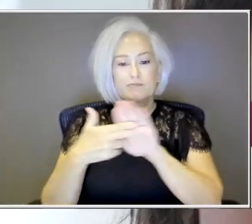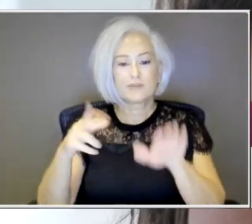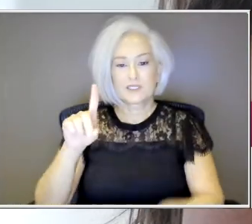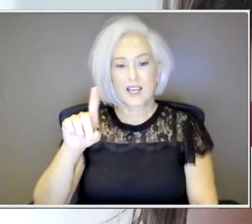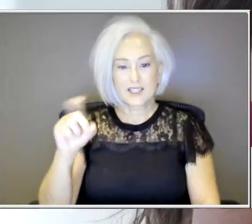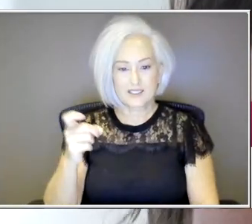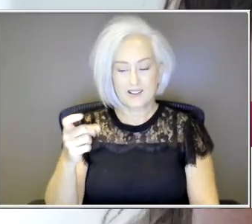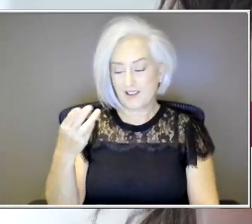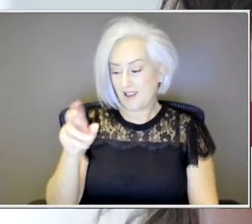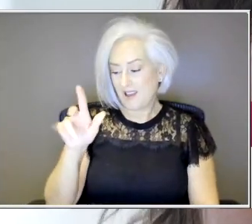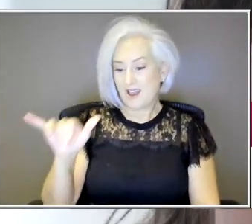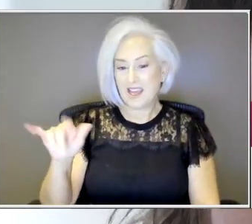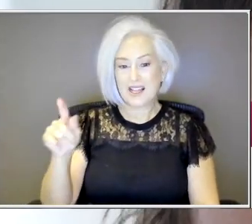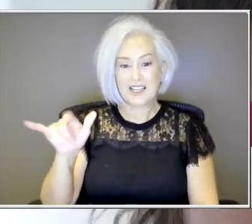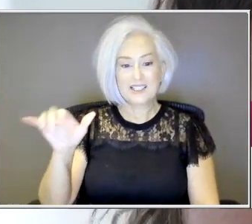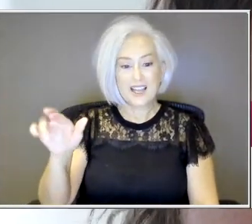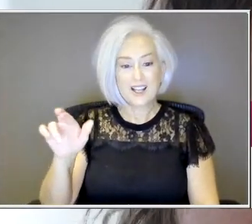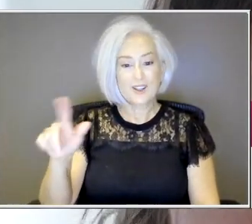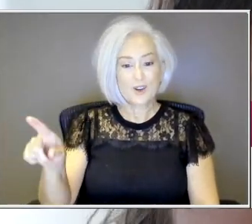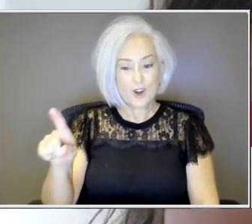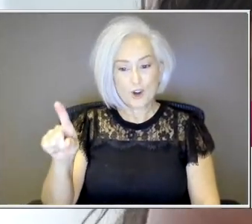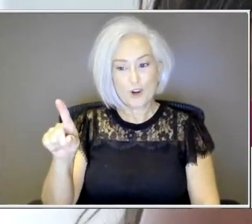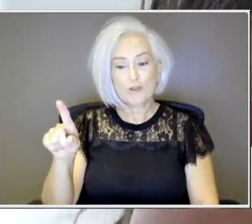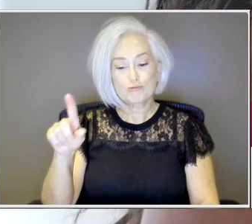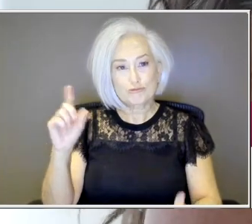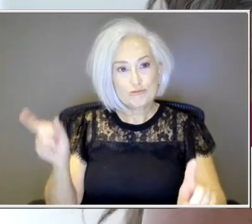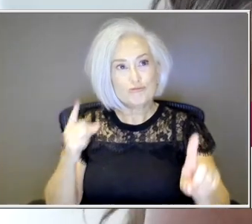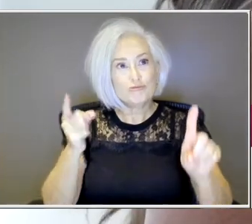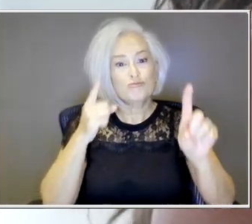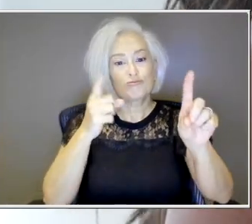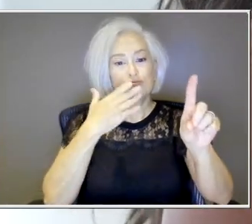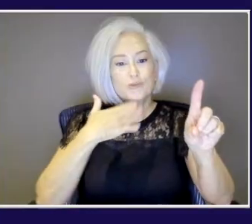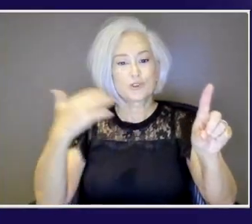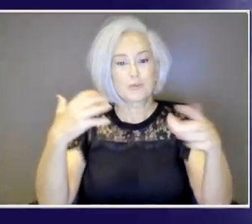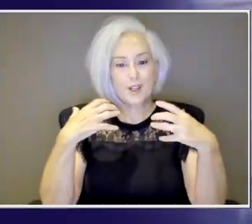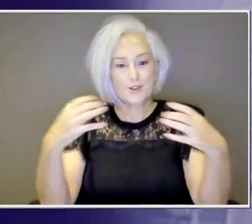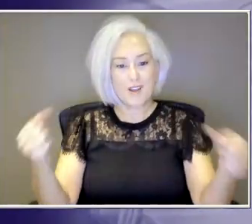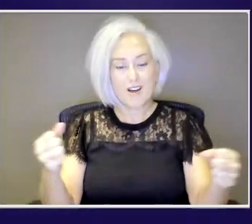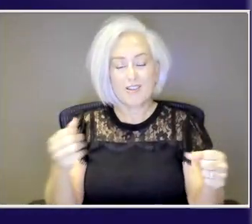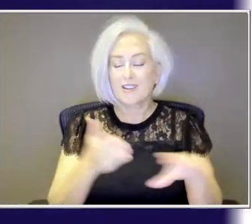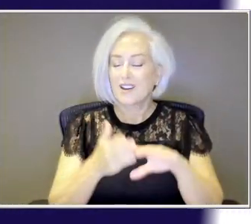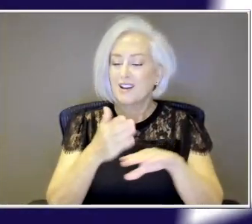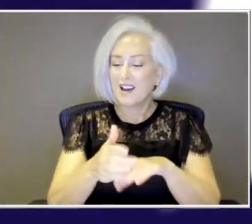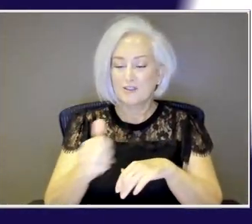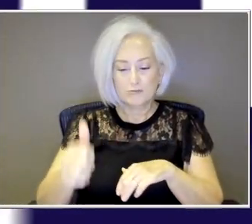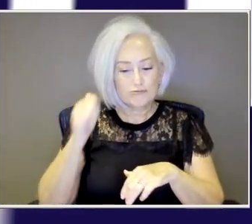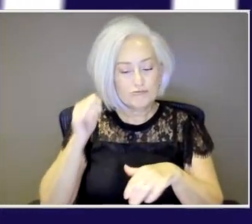health and a bright future after she refused to take no for an answer.